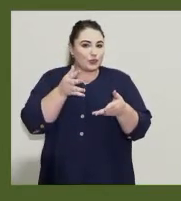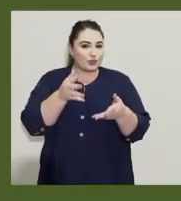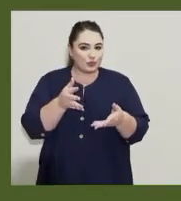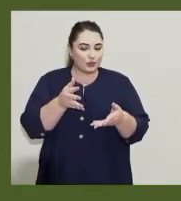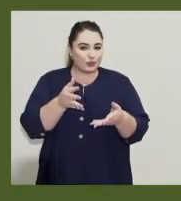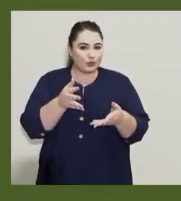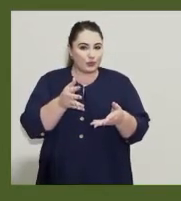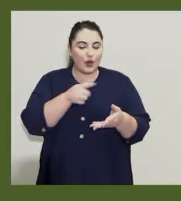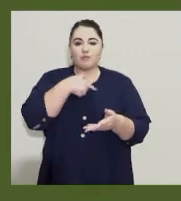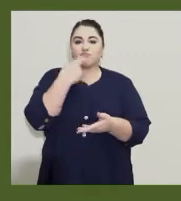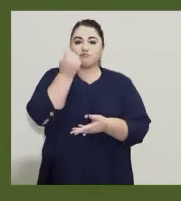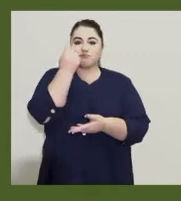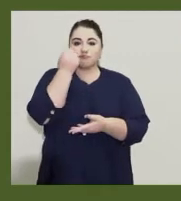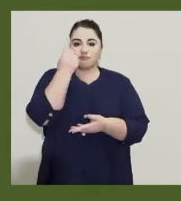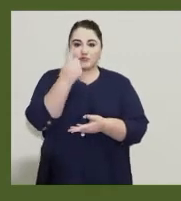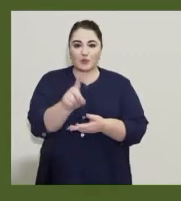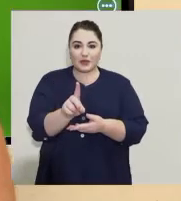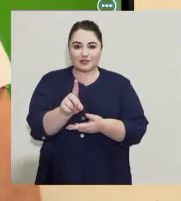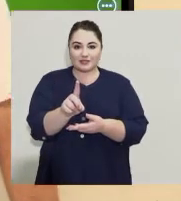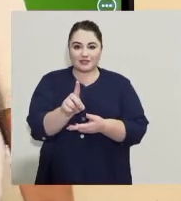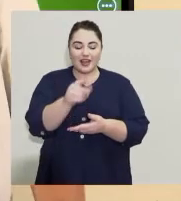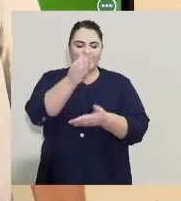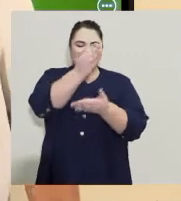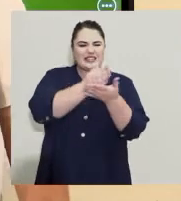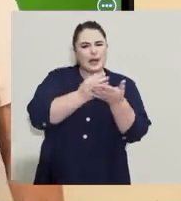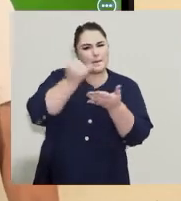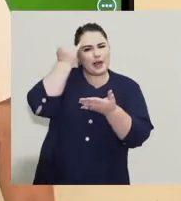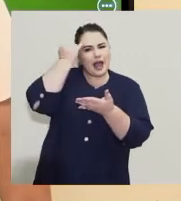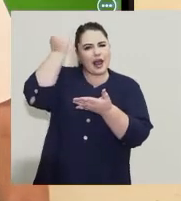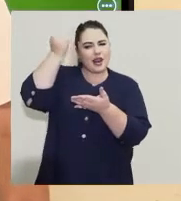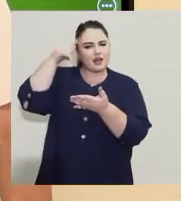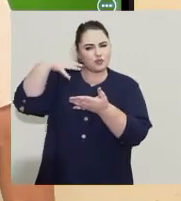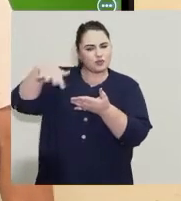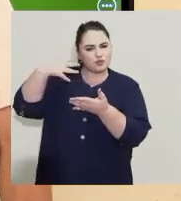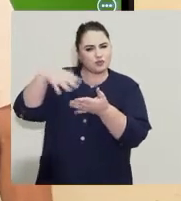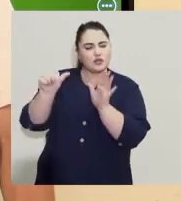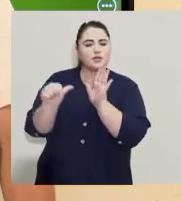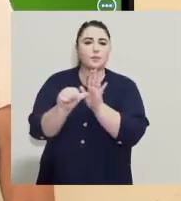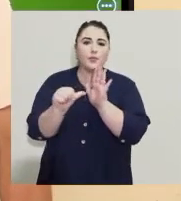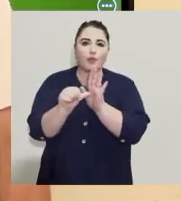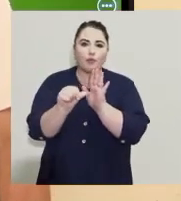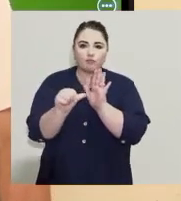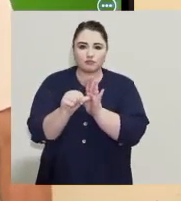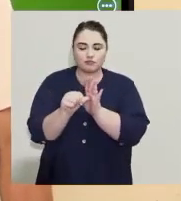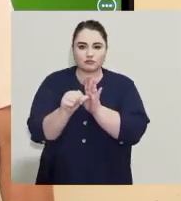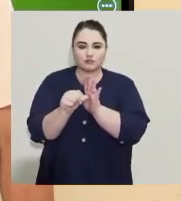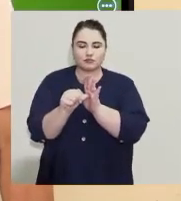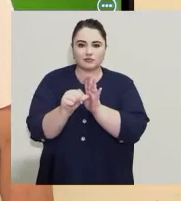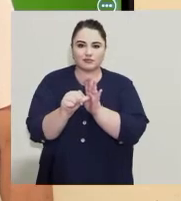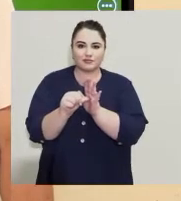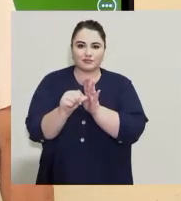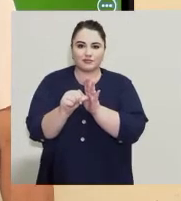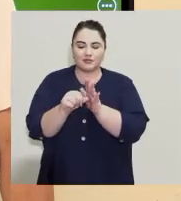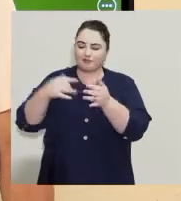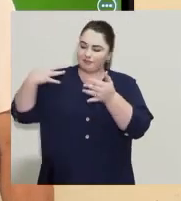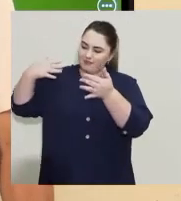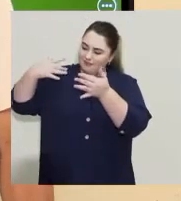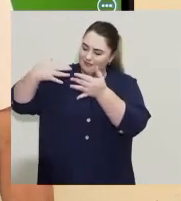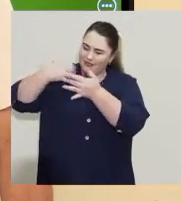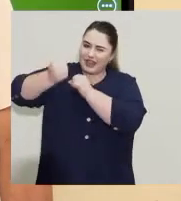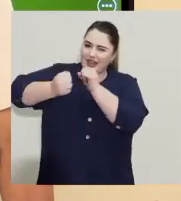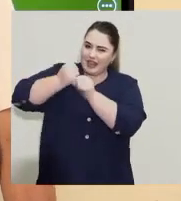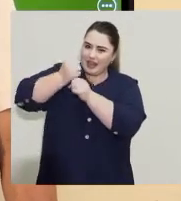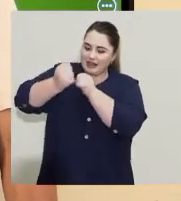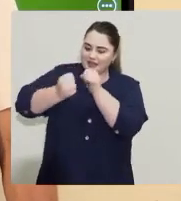that, we understand that there are some concepts that are very important. There are, what we've seen